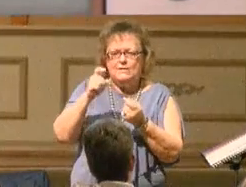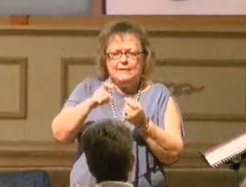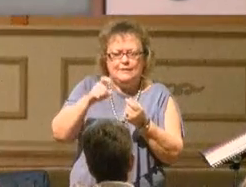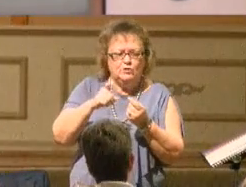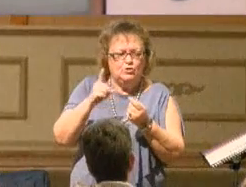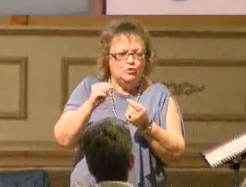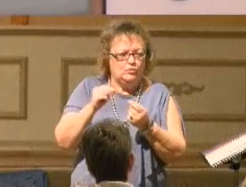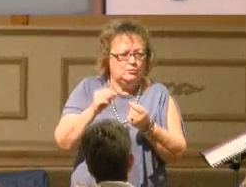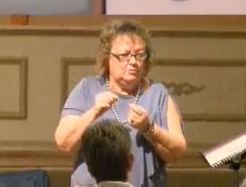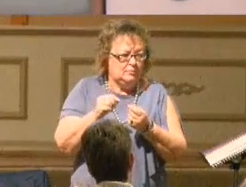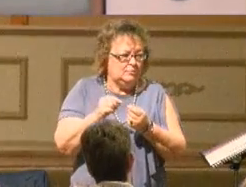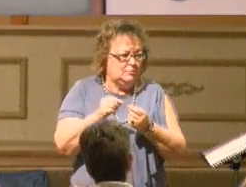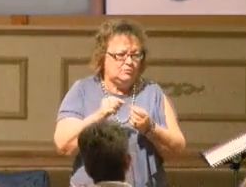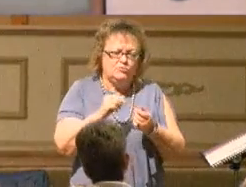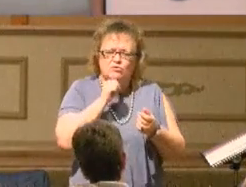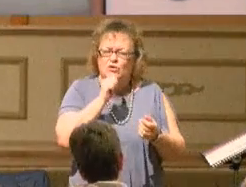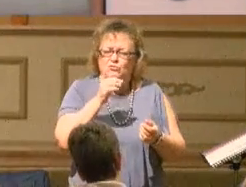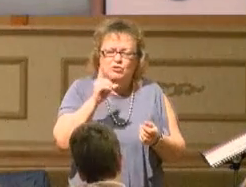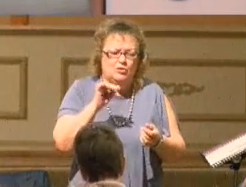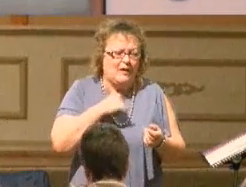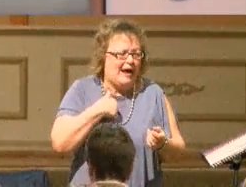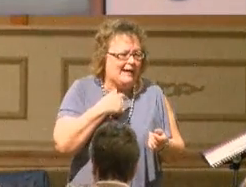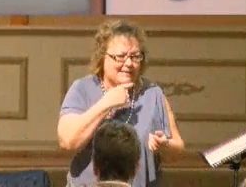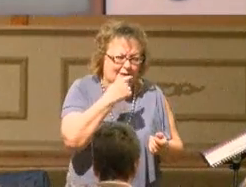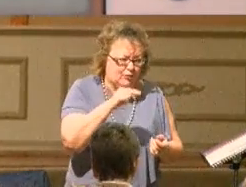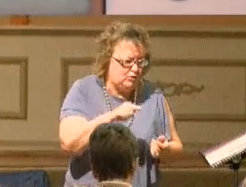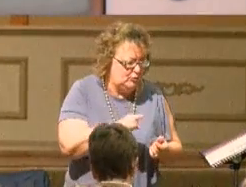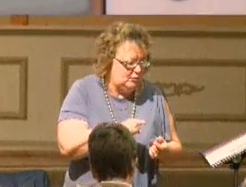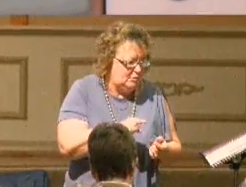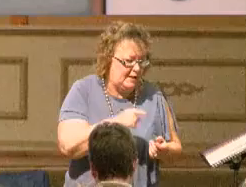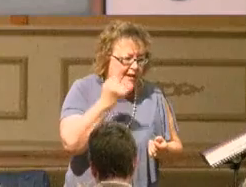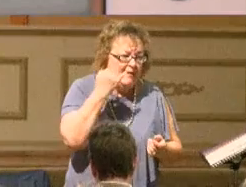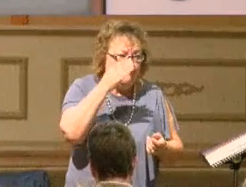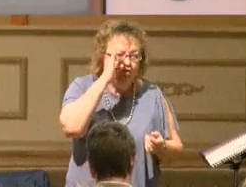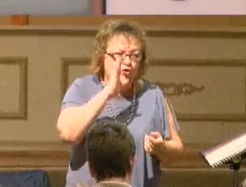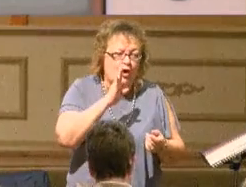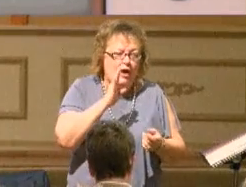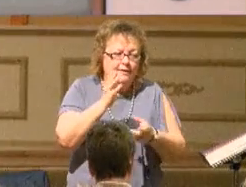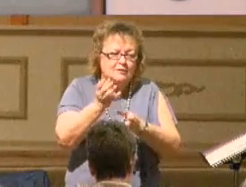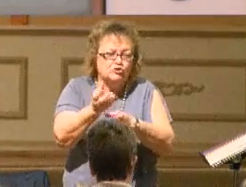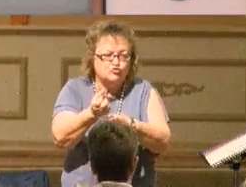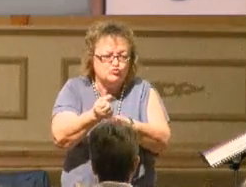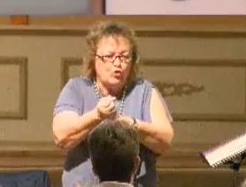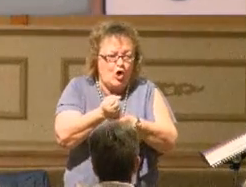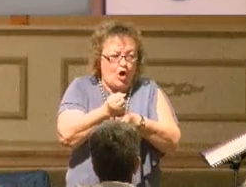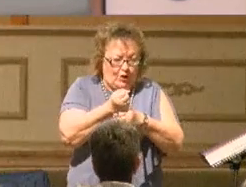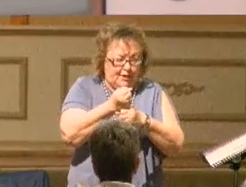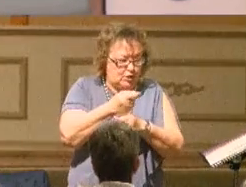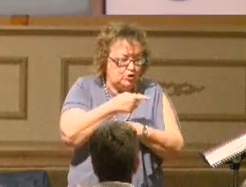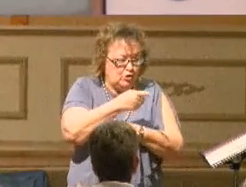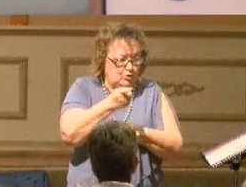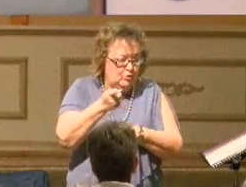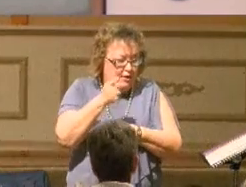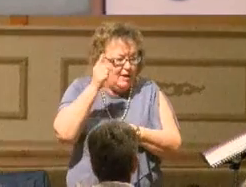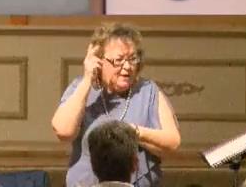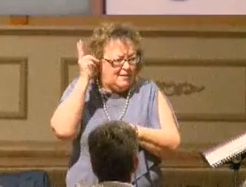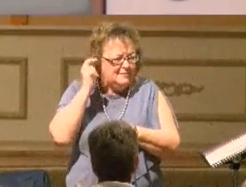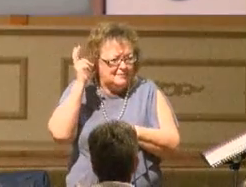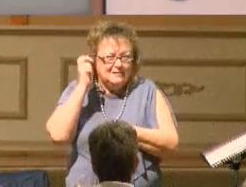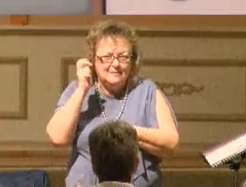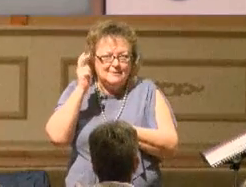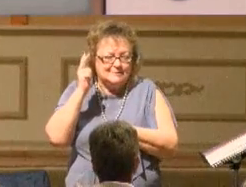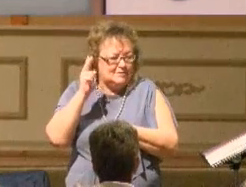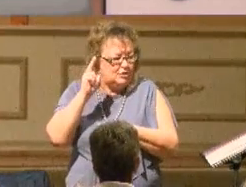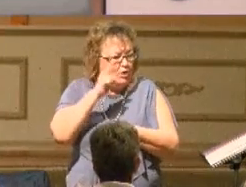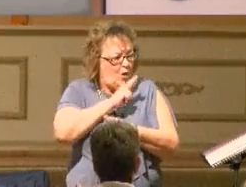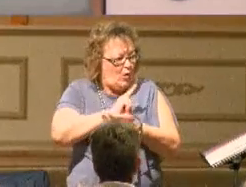you don't do what I'm telling you to do. If God is drawing you, you listen to Him. You listen to His Holy